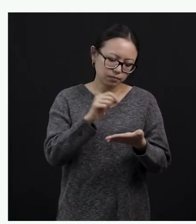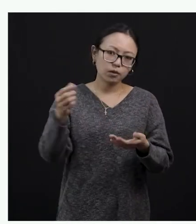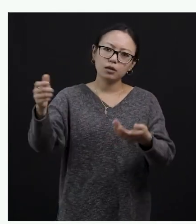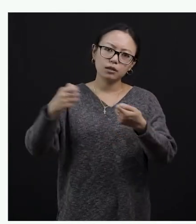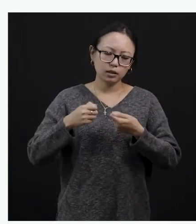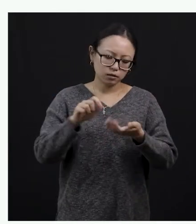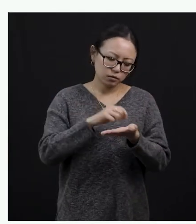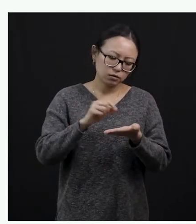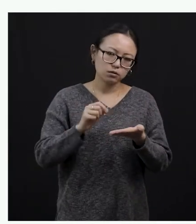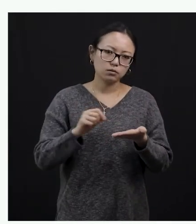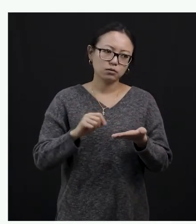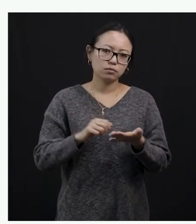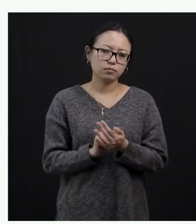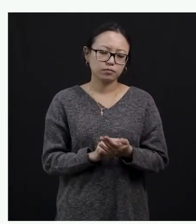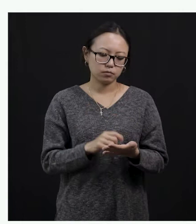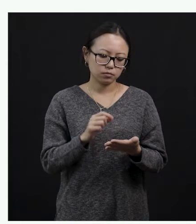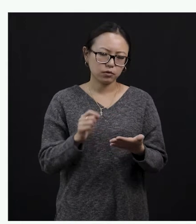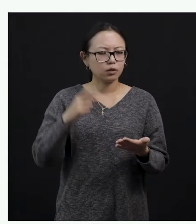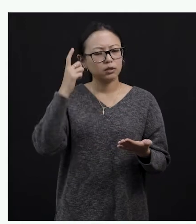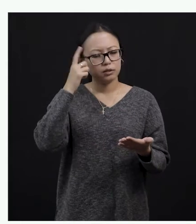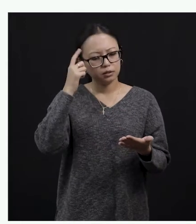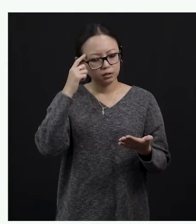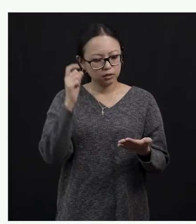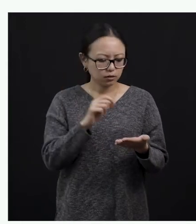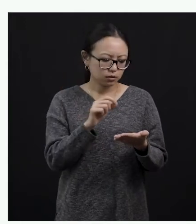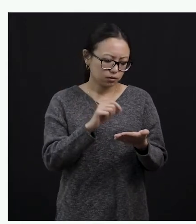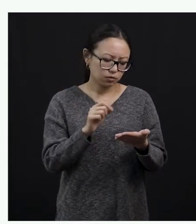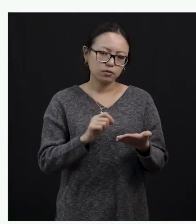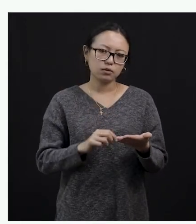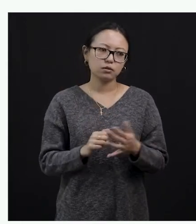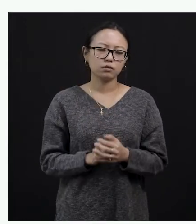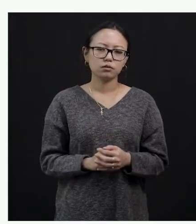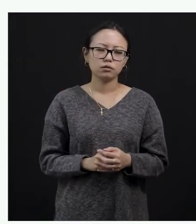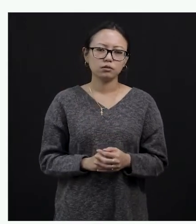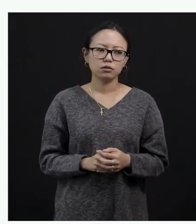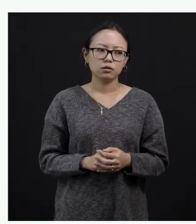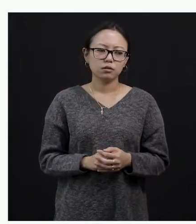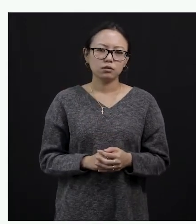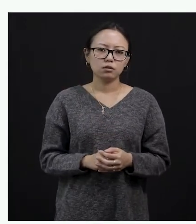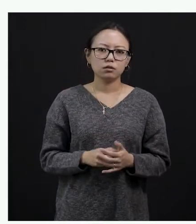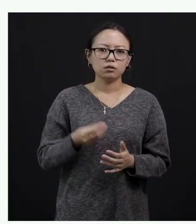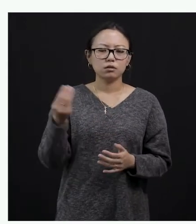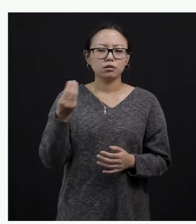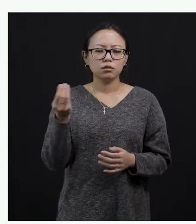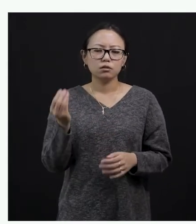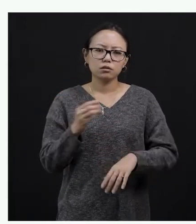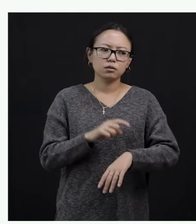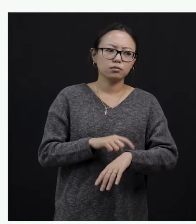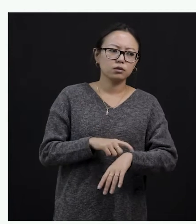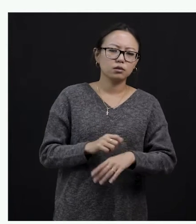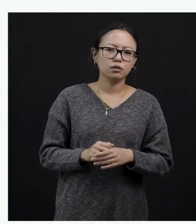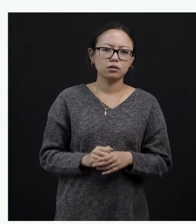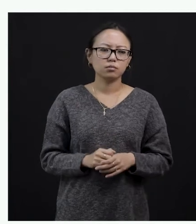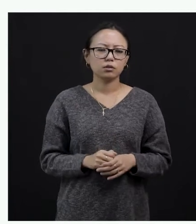can sit down, take her moment, think, and write the letter. Sometimes when you go through a letter, there are some